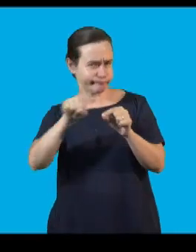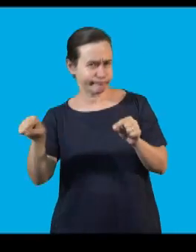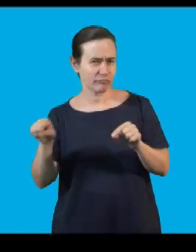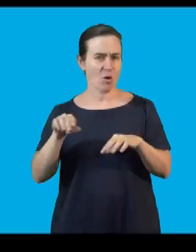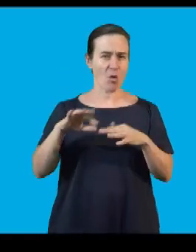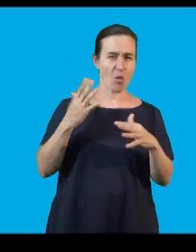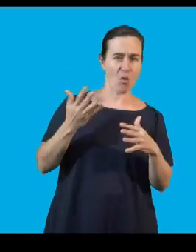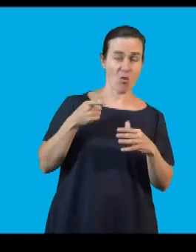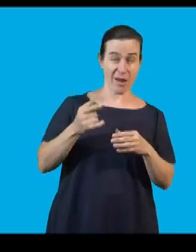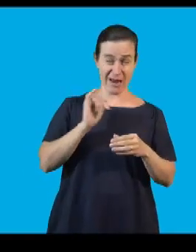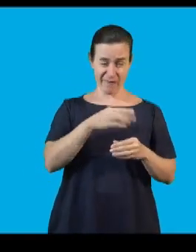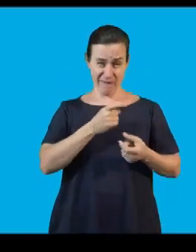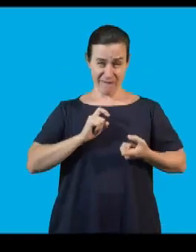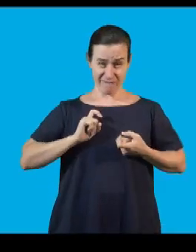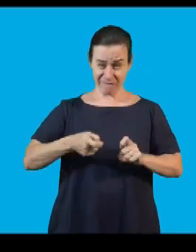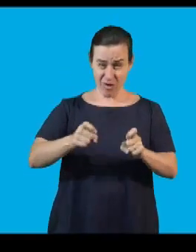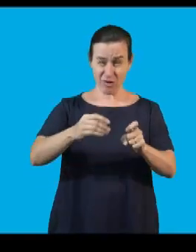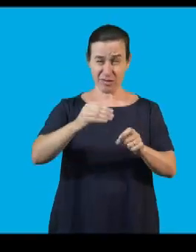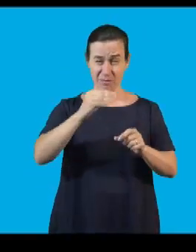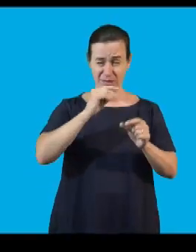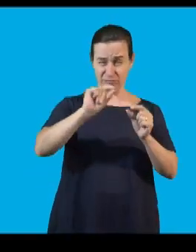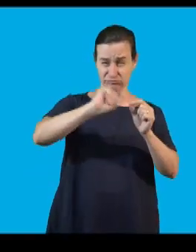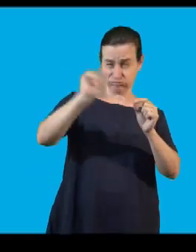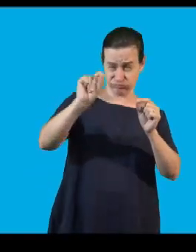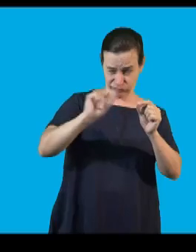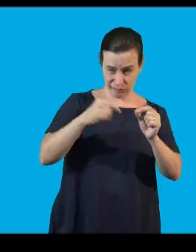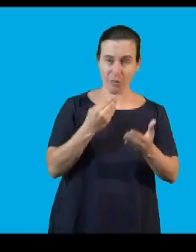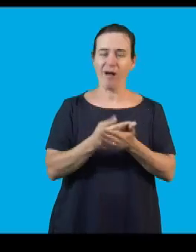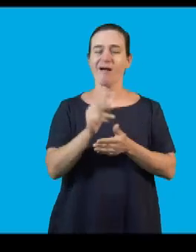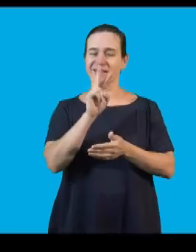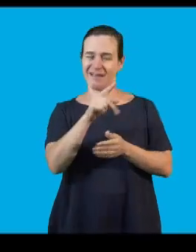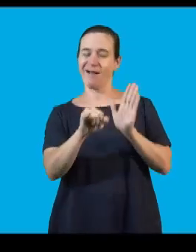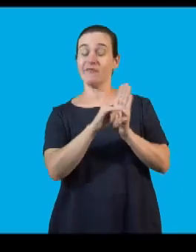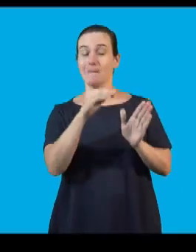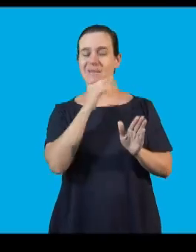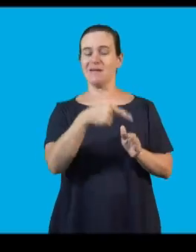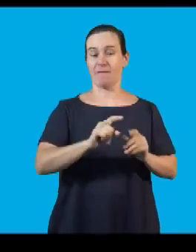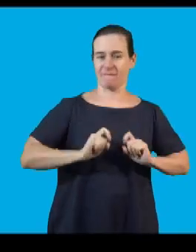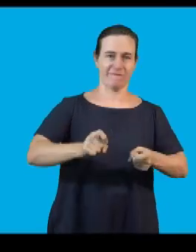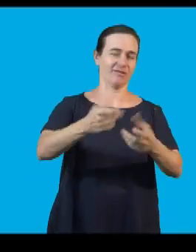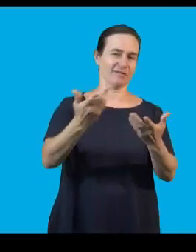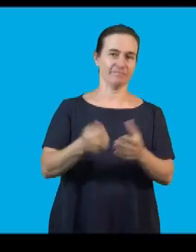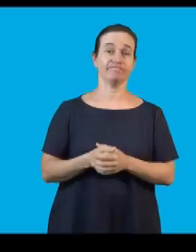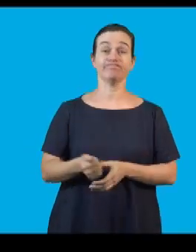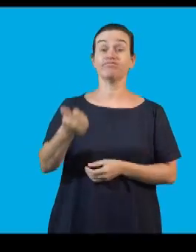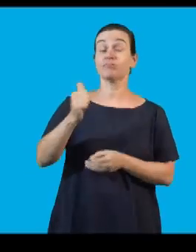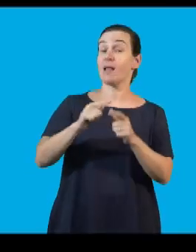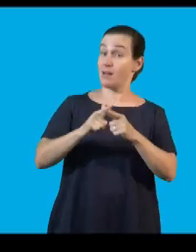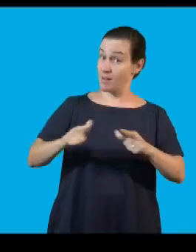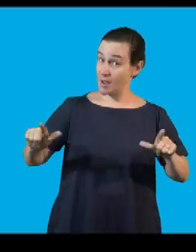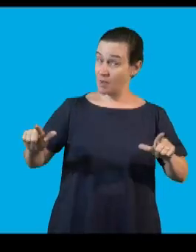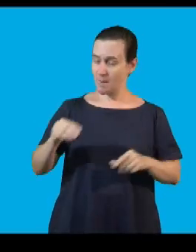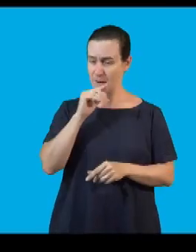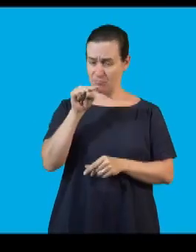lines, and speedy action is normally indicated by streaky lines, All right. Another feature is